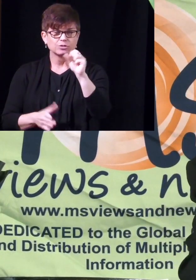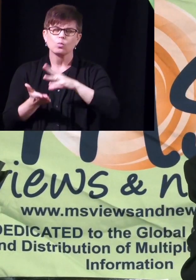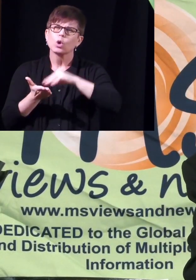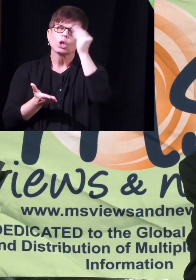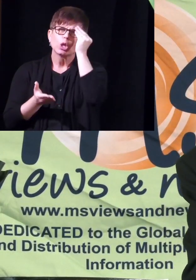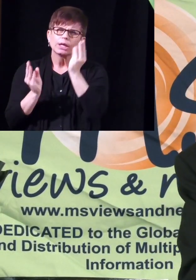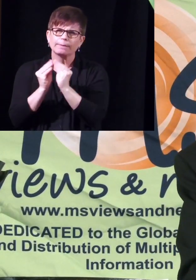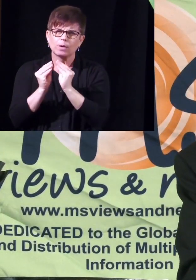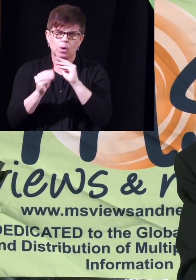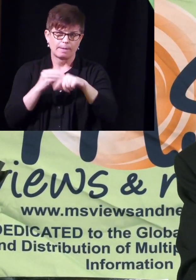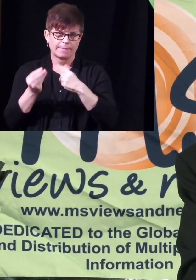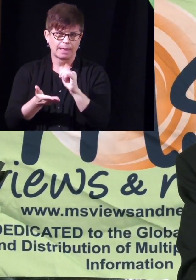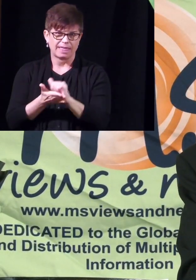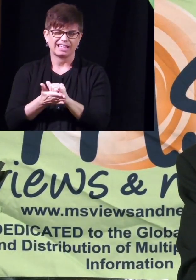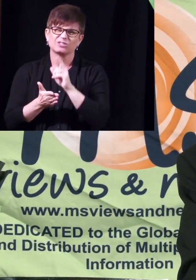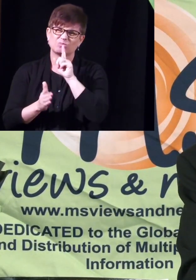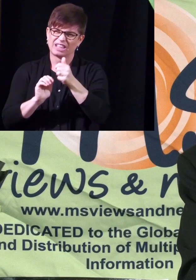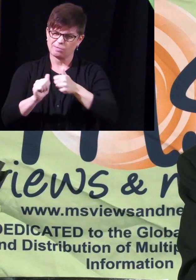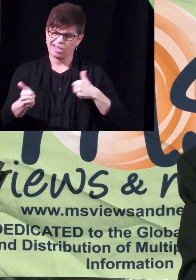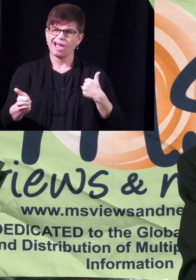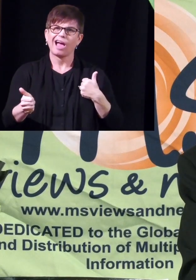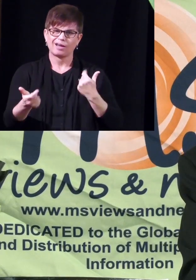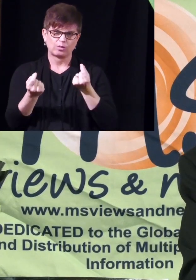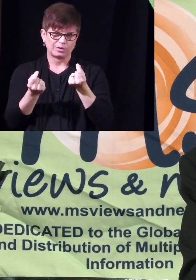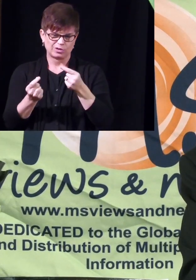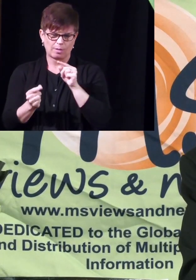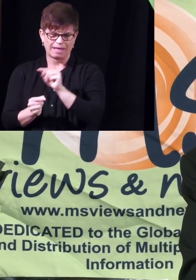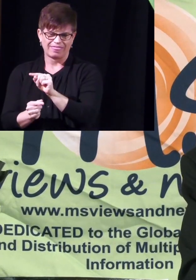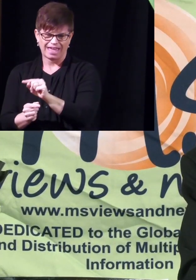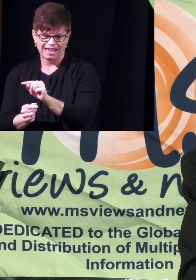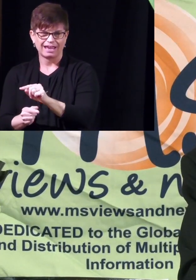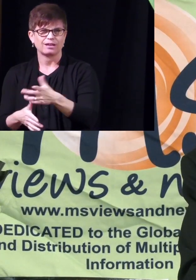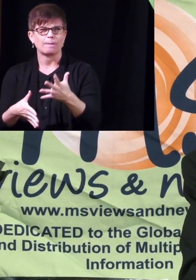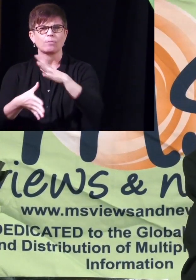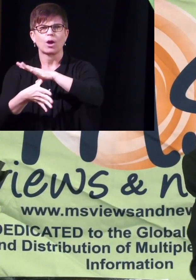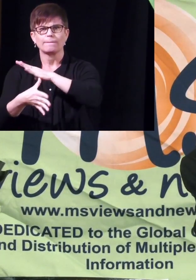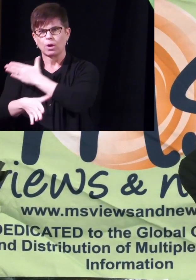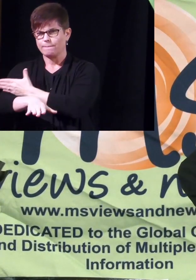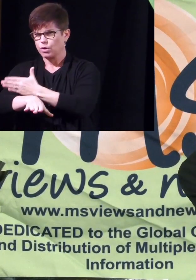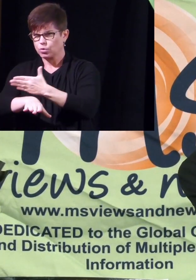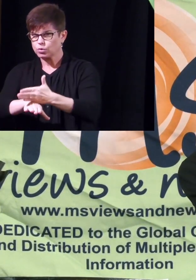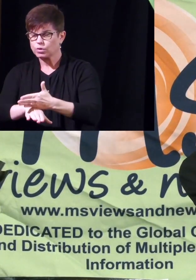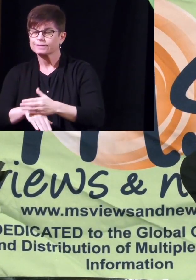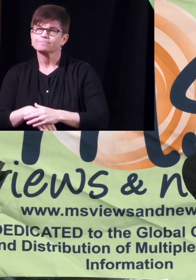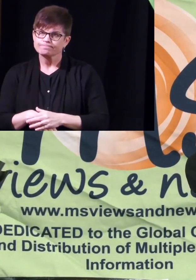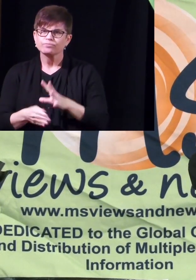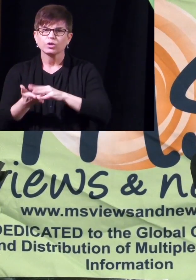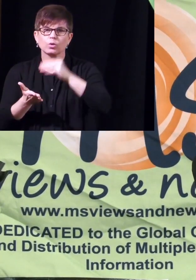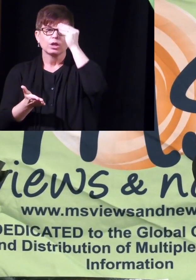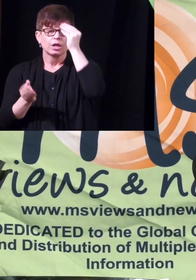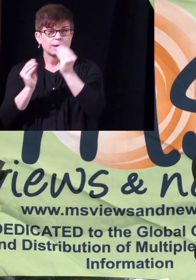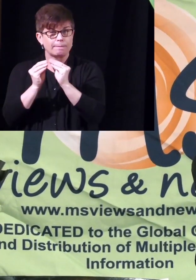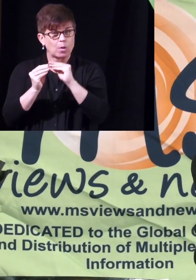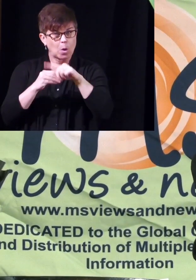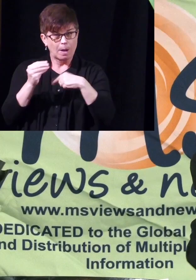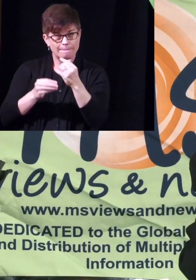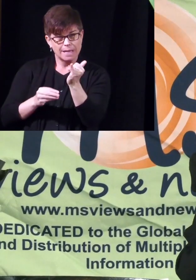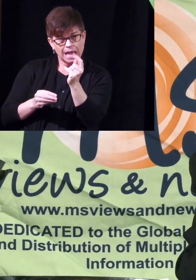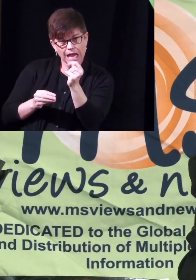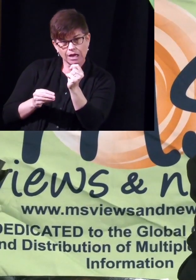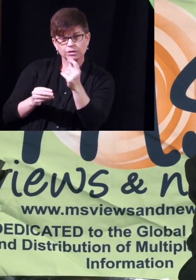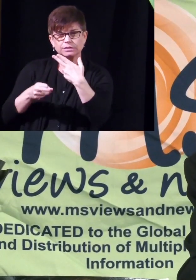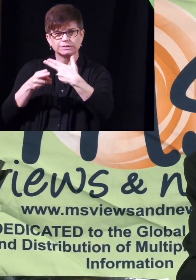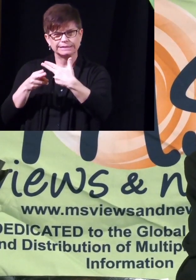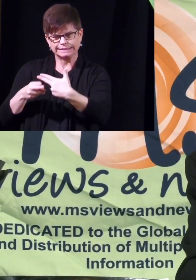way behind in what we can do for it. We're learning more about it. We're learning, I put some of those terms up there that you're going to start to become